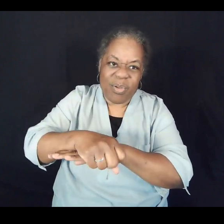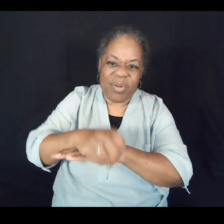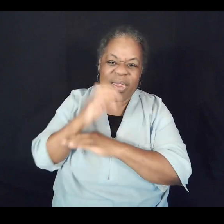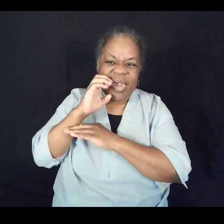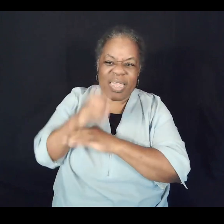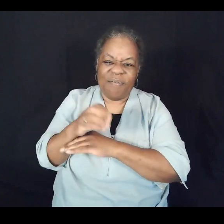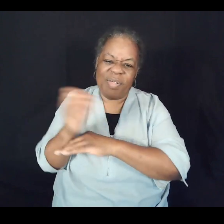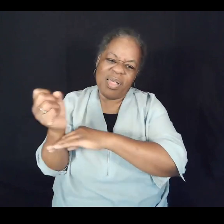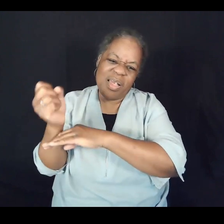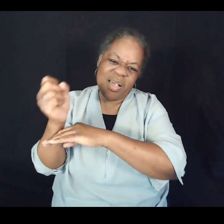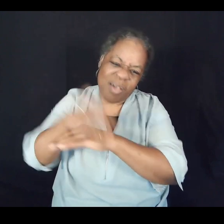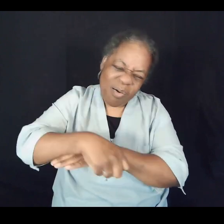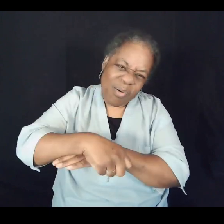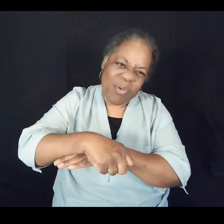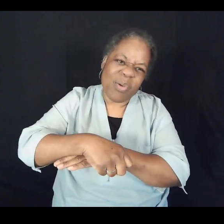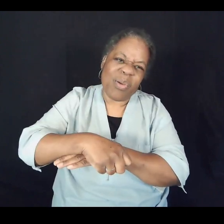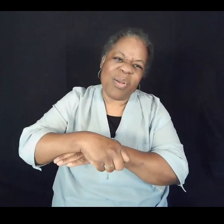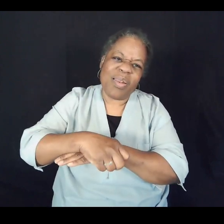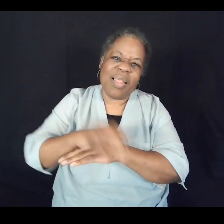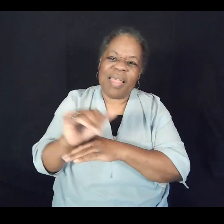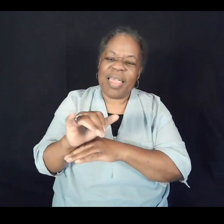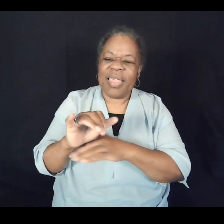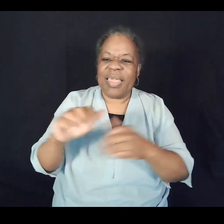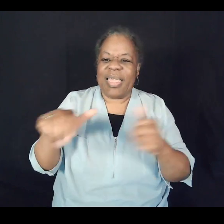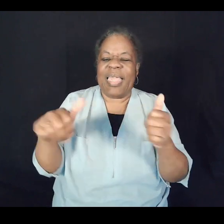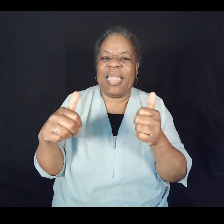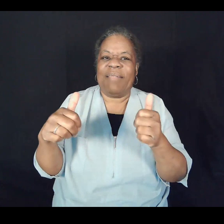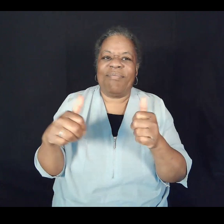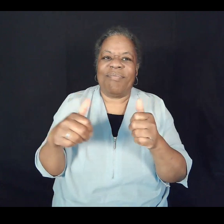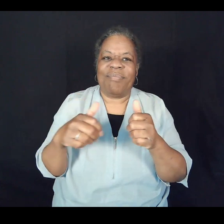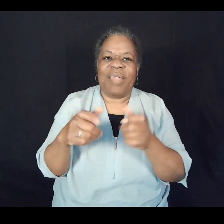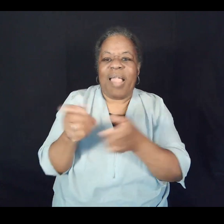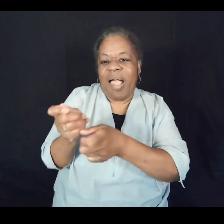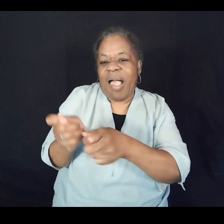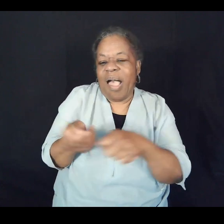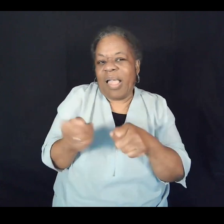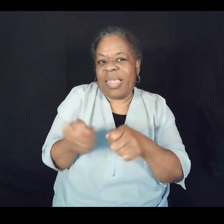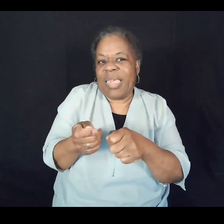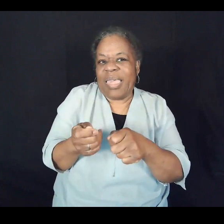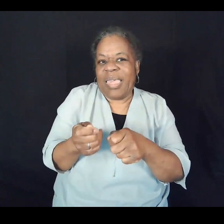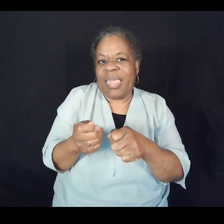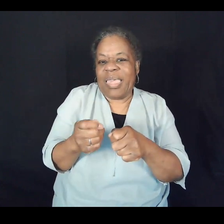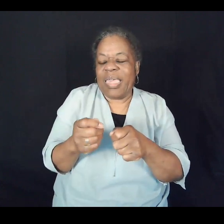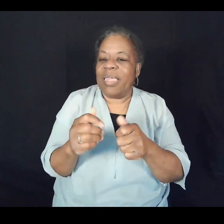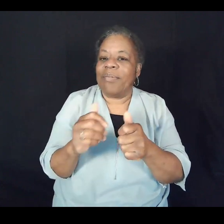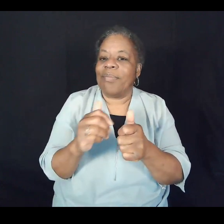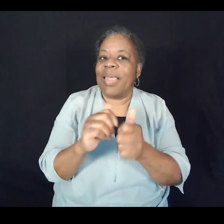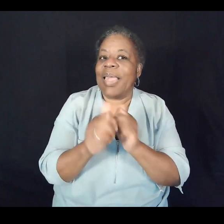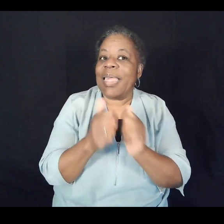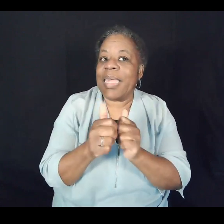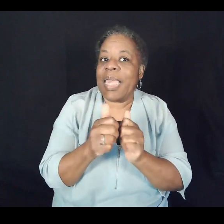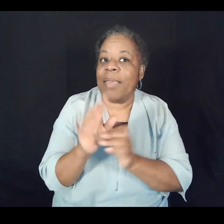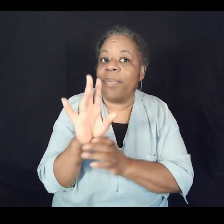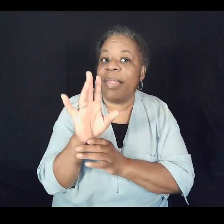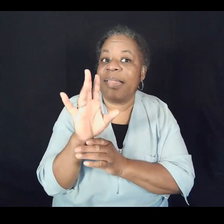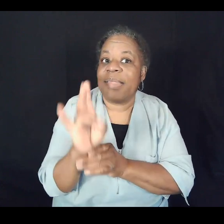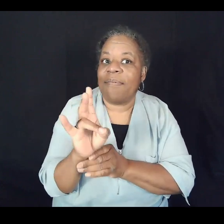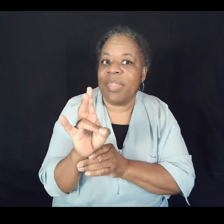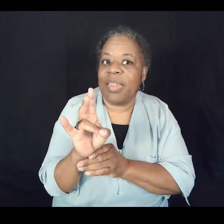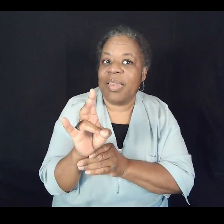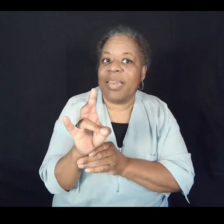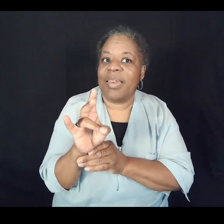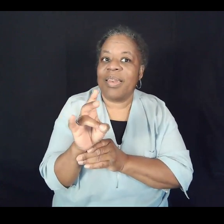It's like game 7 in NHL hockey, but the inevitability of winning and celebrating, and